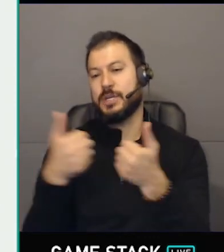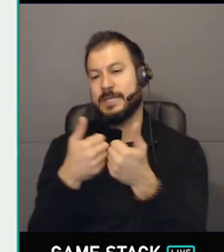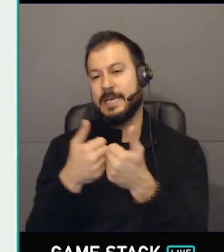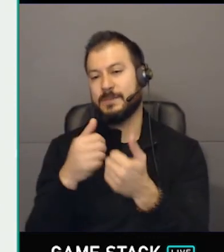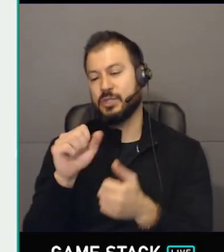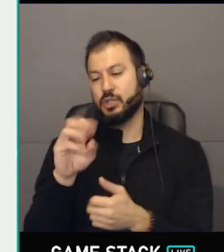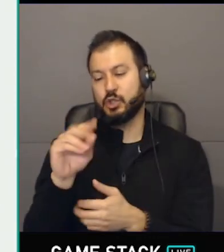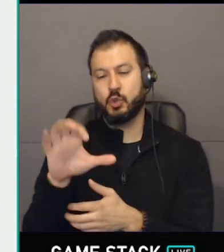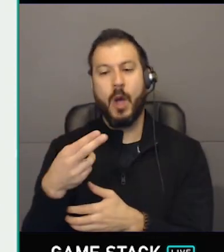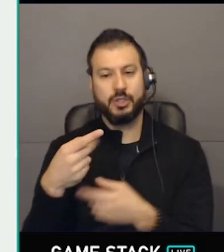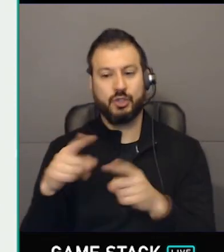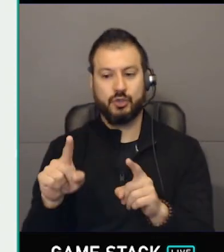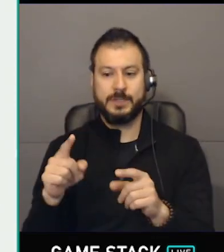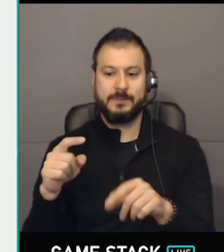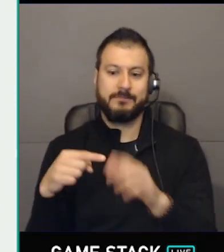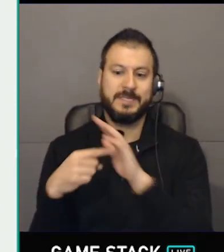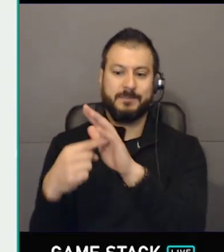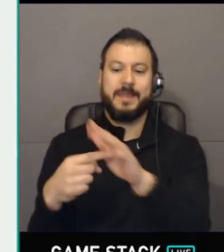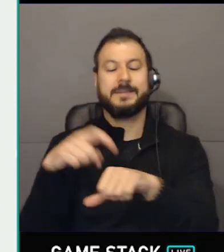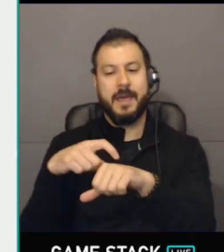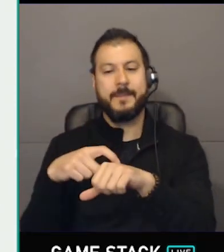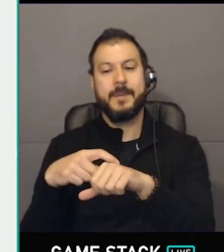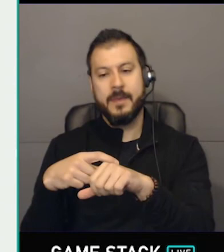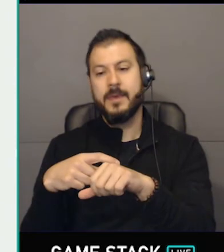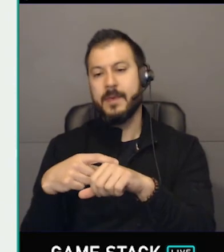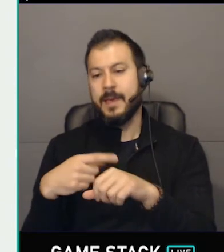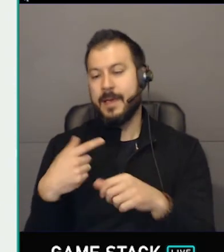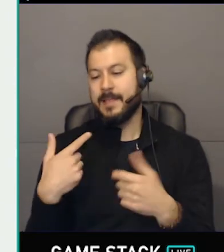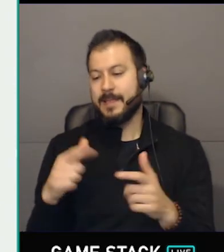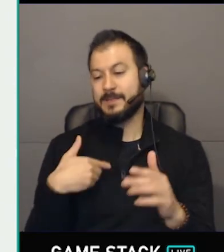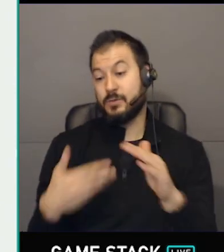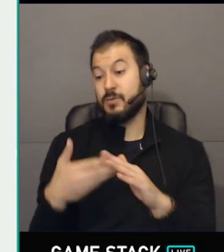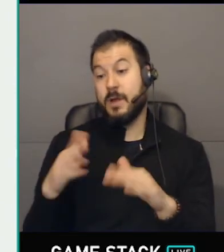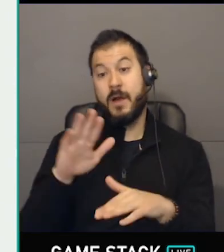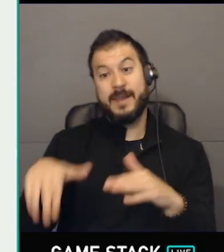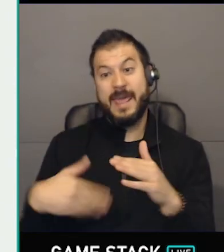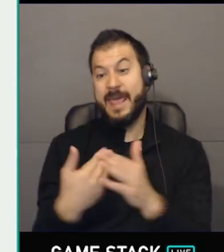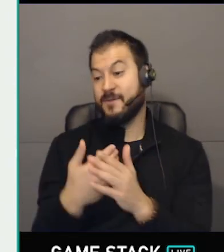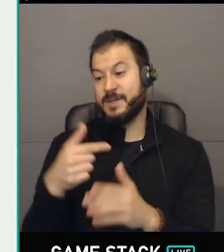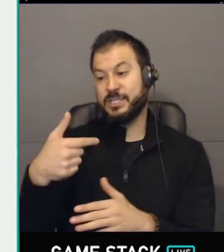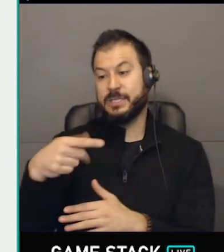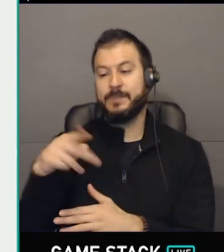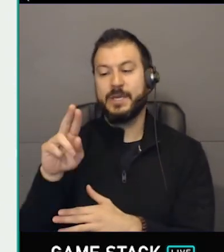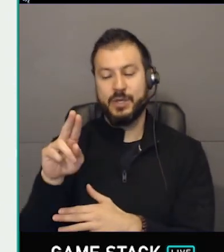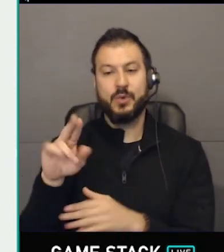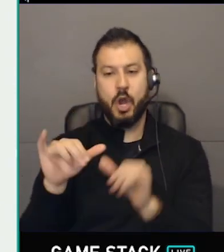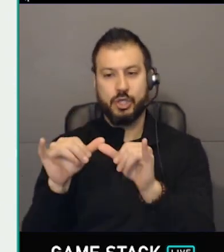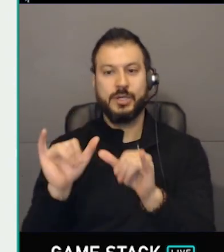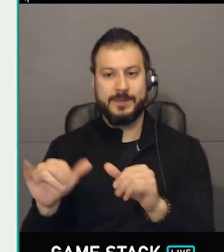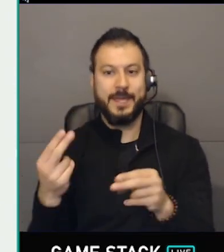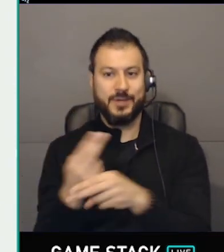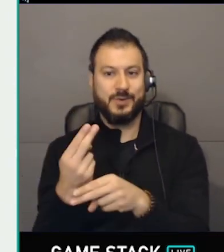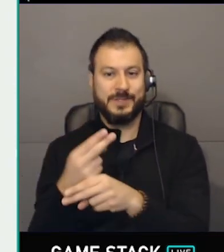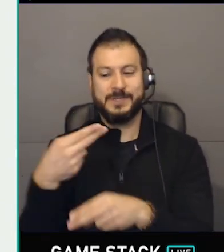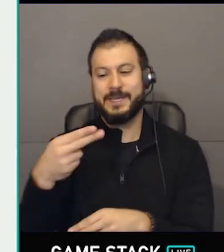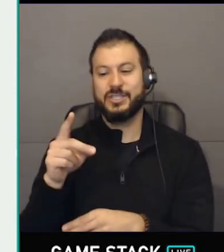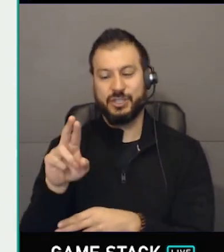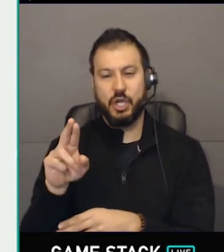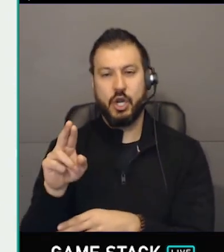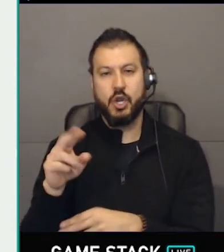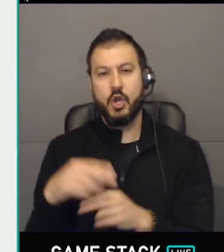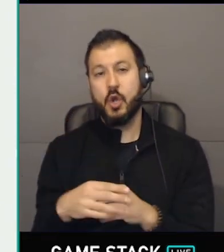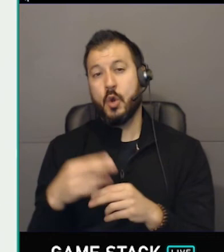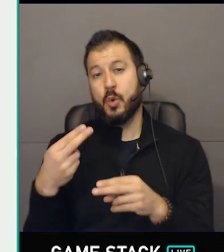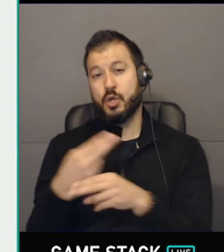time. This allows us to run on every GPU architecture that supports HDR. We use swap buffer information, such as pixel